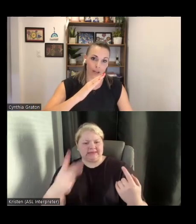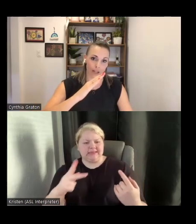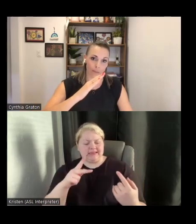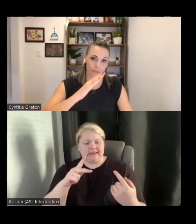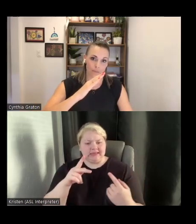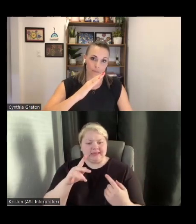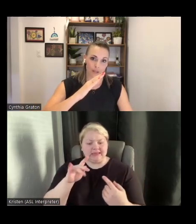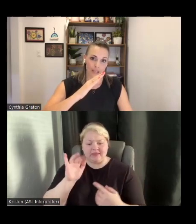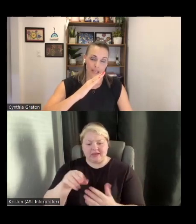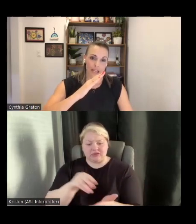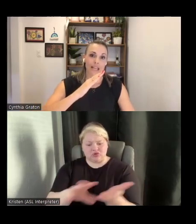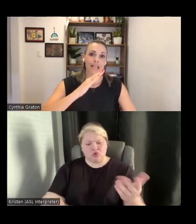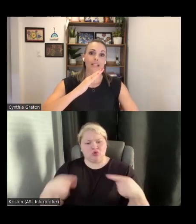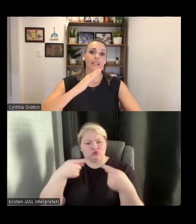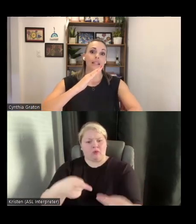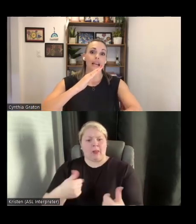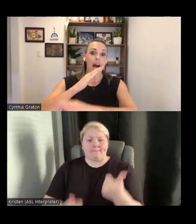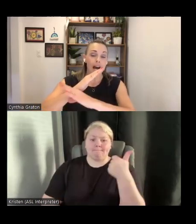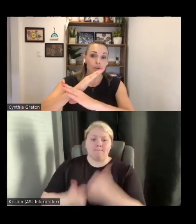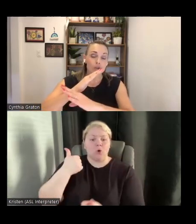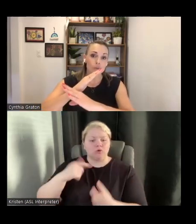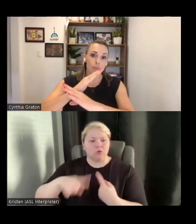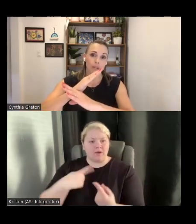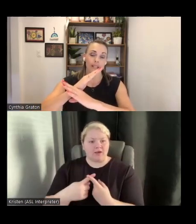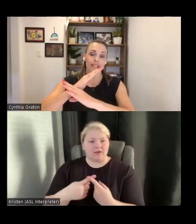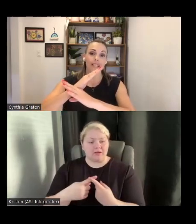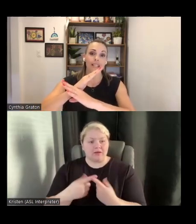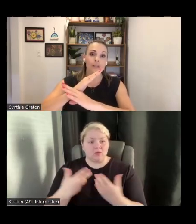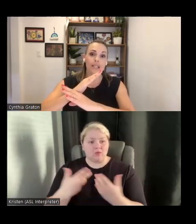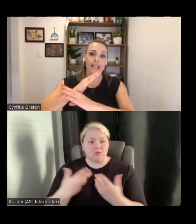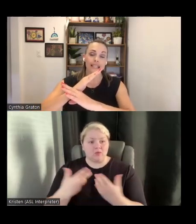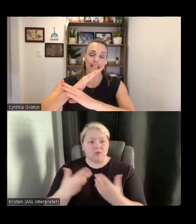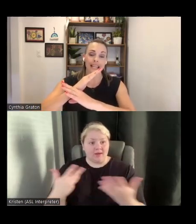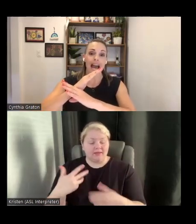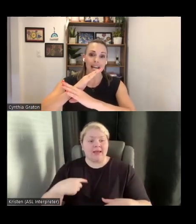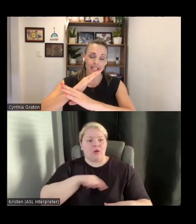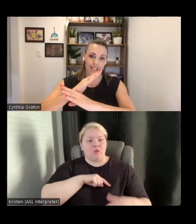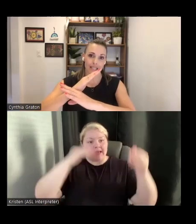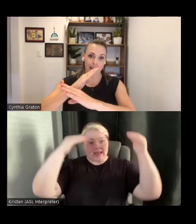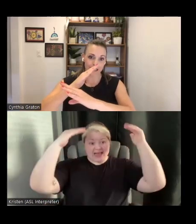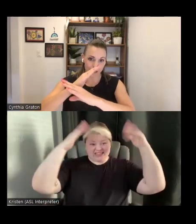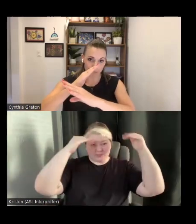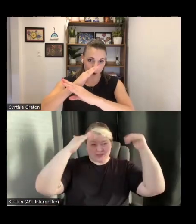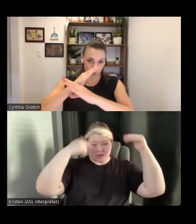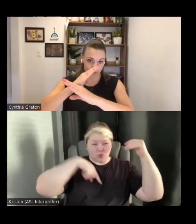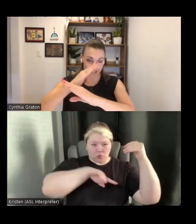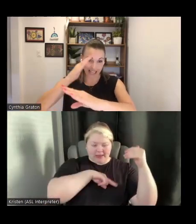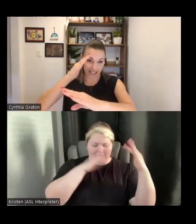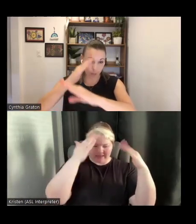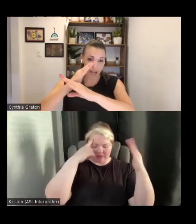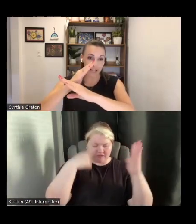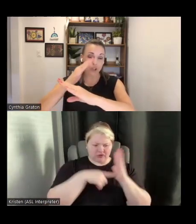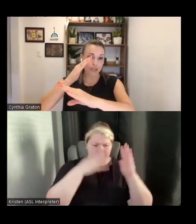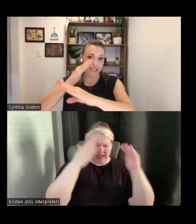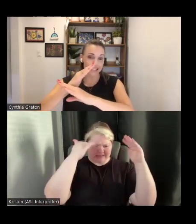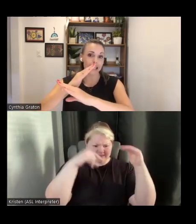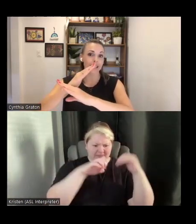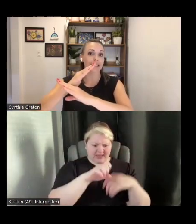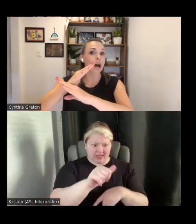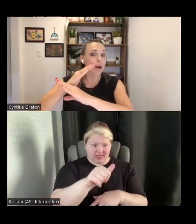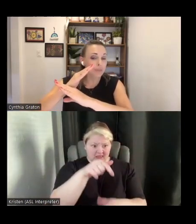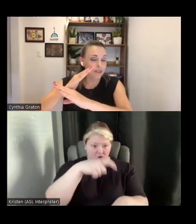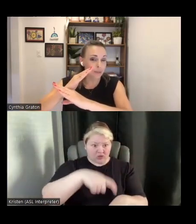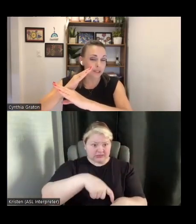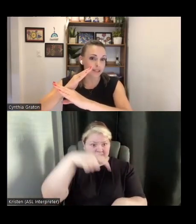having for him is outstripping the skills that he can access at that moment. That's when you see